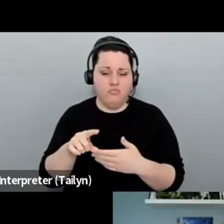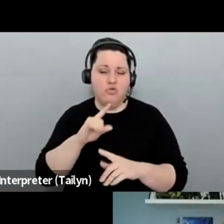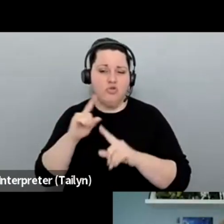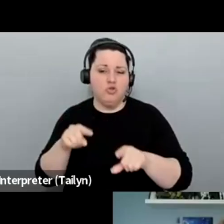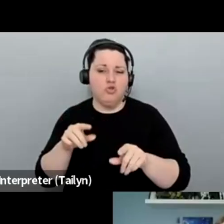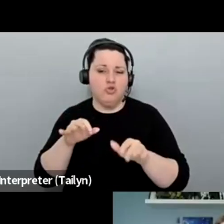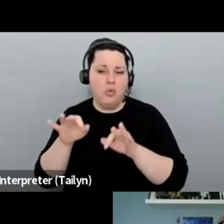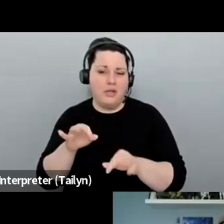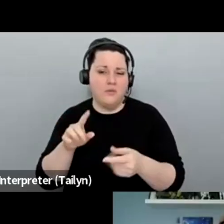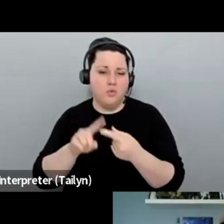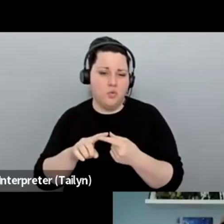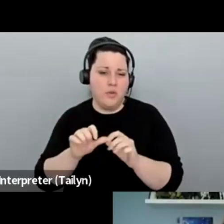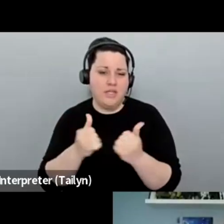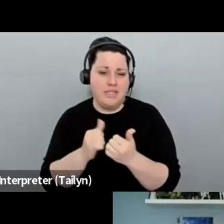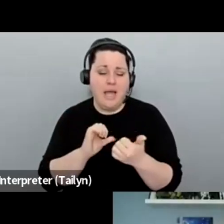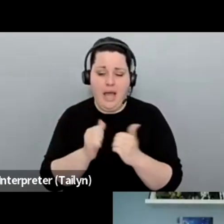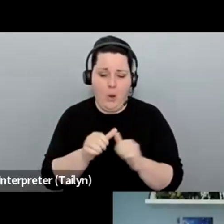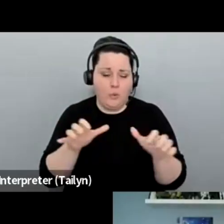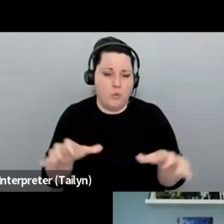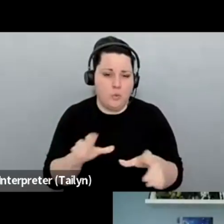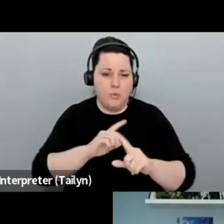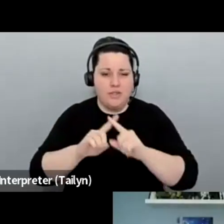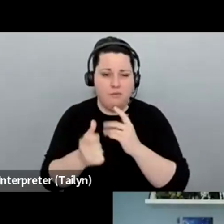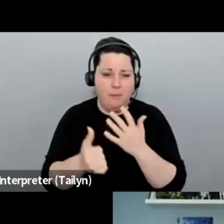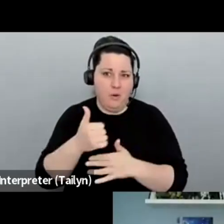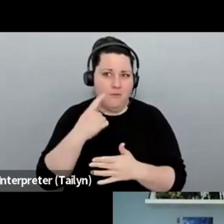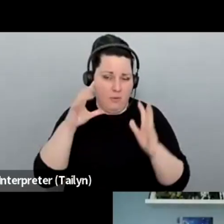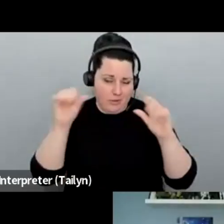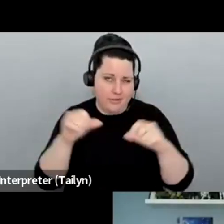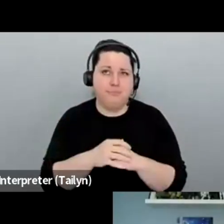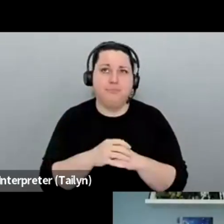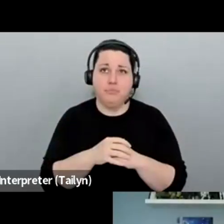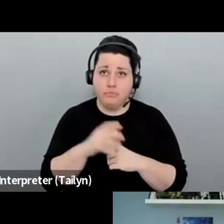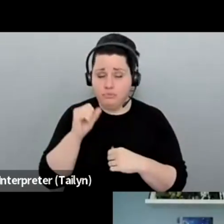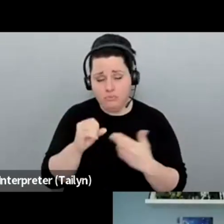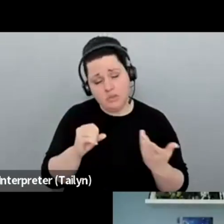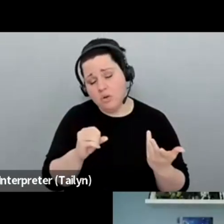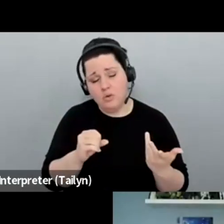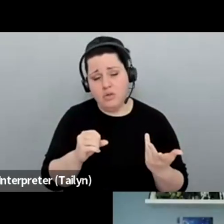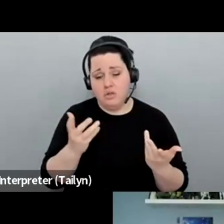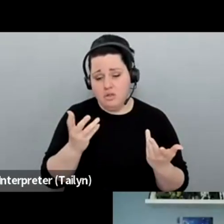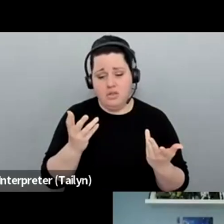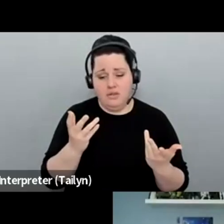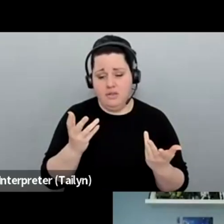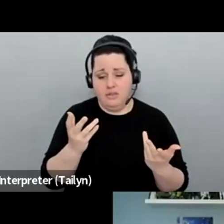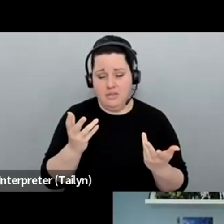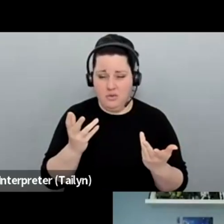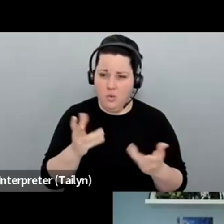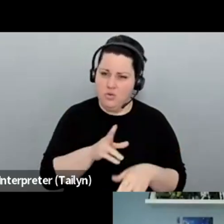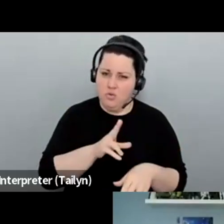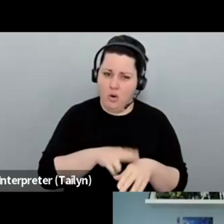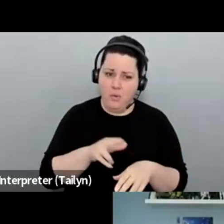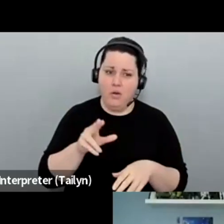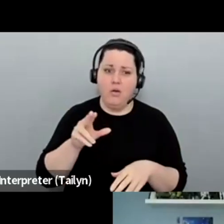the agencies on how to carry out different priorities for our president. So oddly enough, like it's not unusual for a new administration to start with a